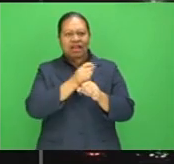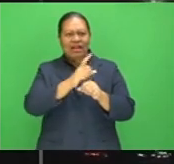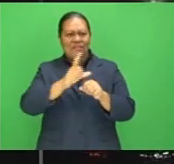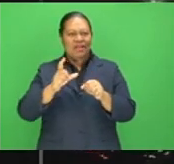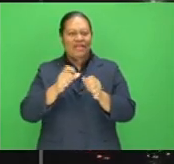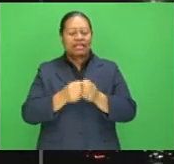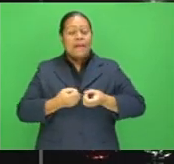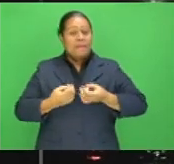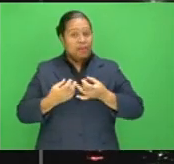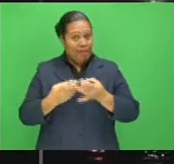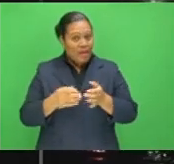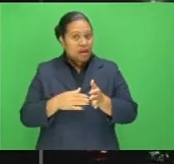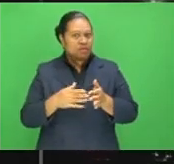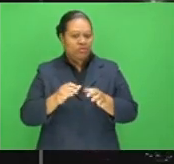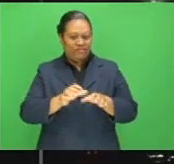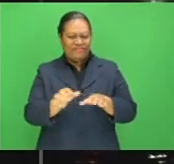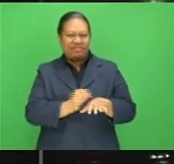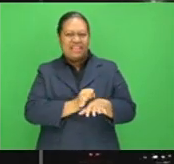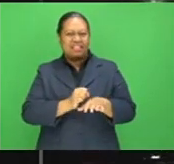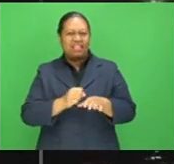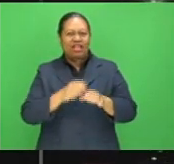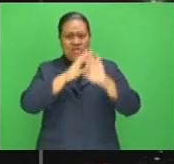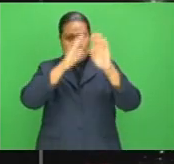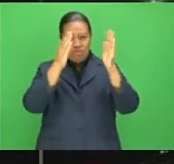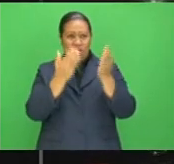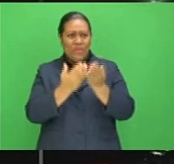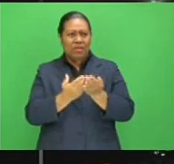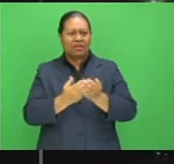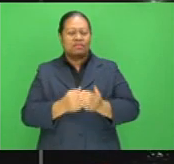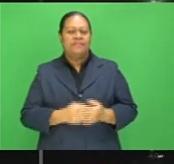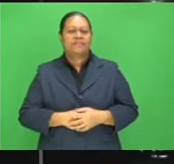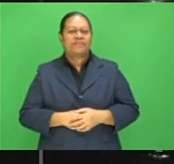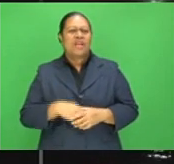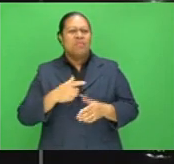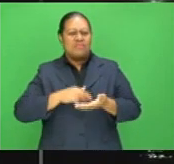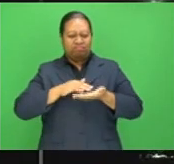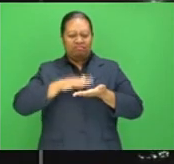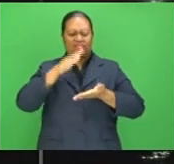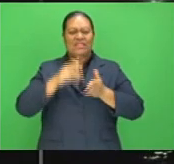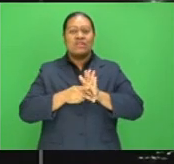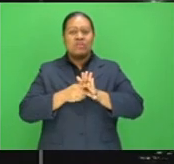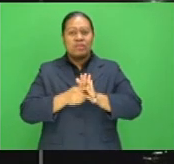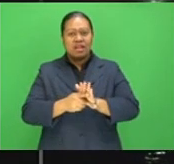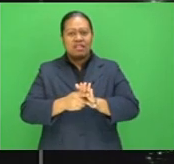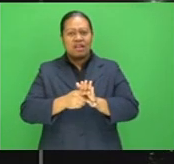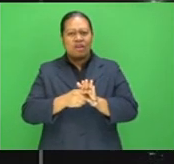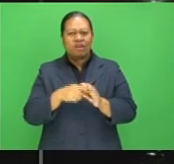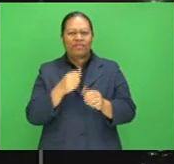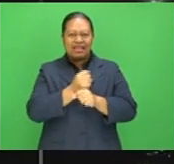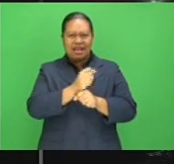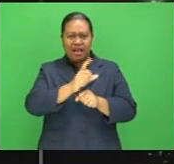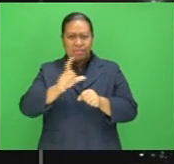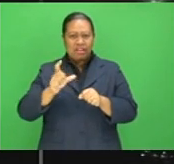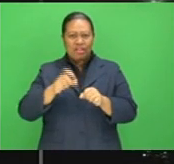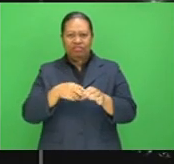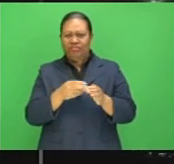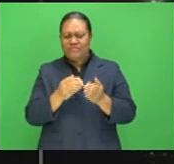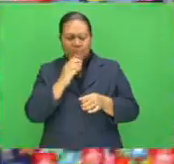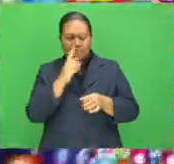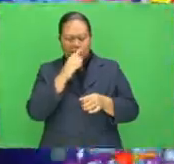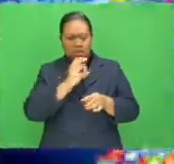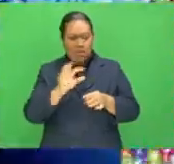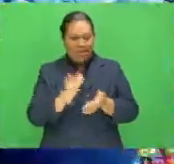now preparing to take the battle global. This is to increase pressure on the social media company to remove hate